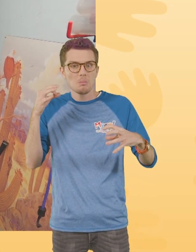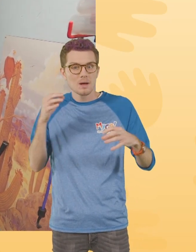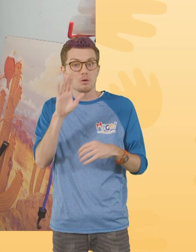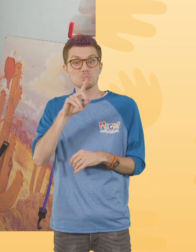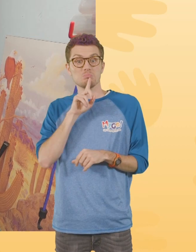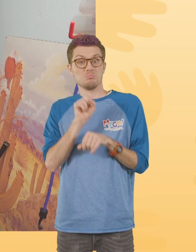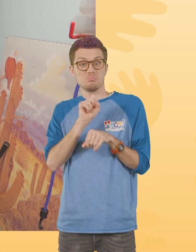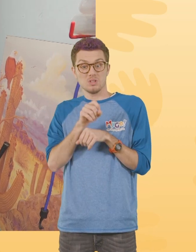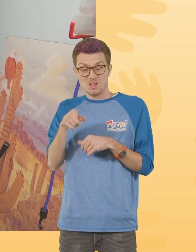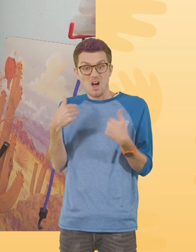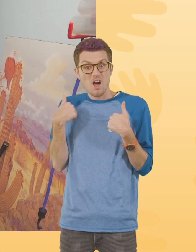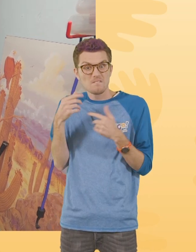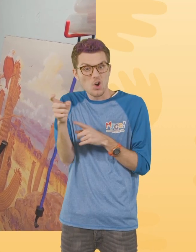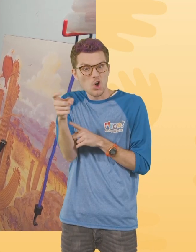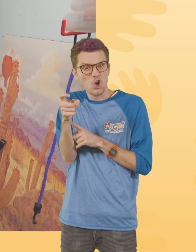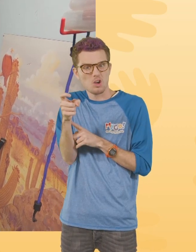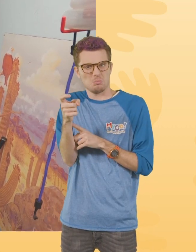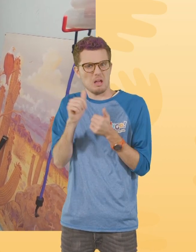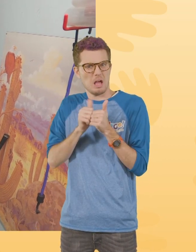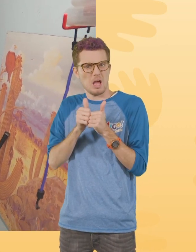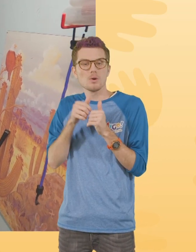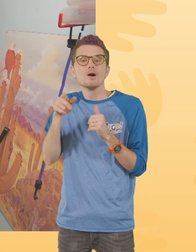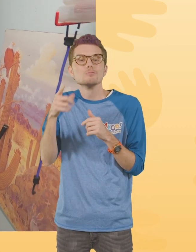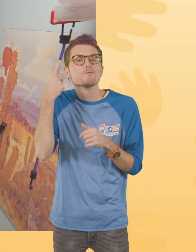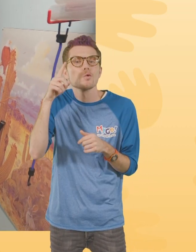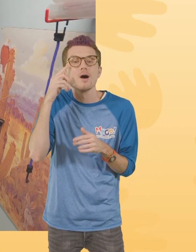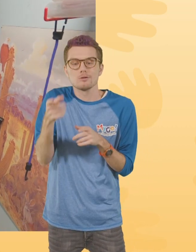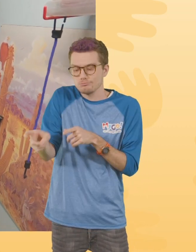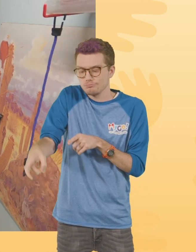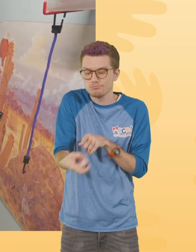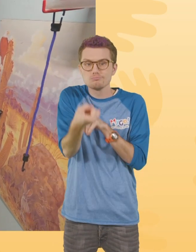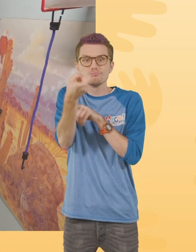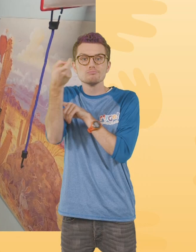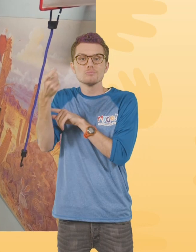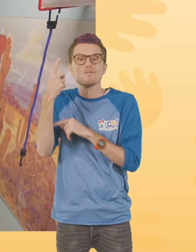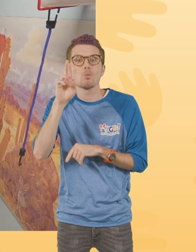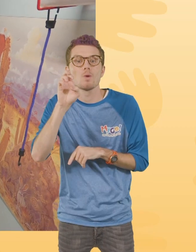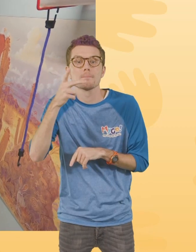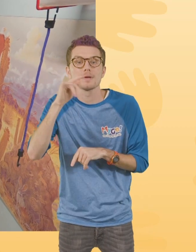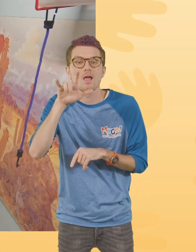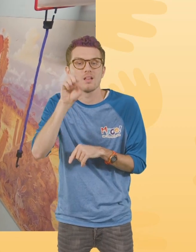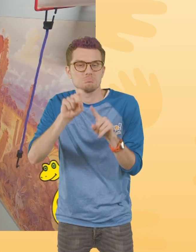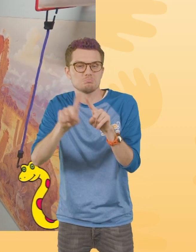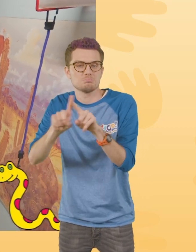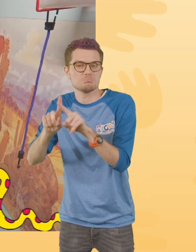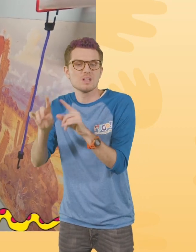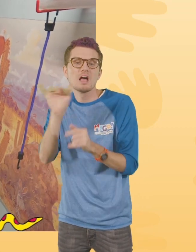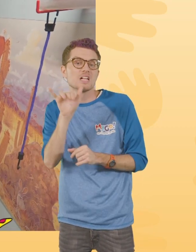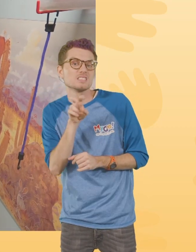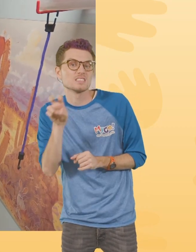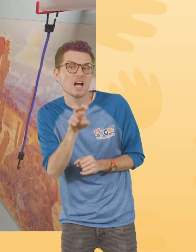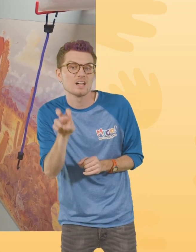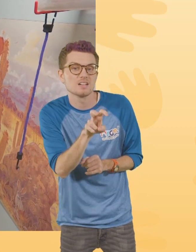how it has a hook? It's used to handle certain types of reptiles, like a snake. Okay,